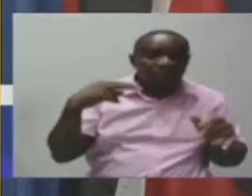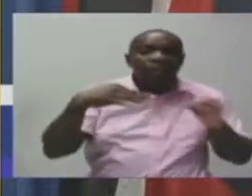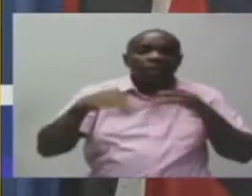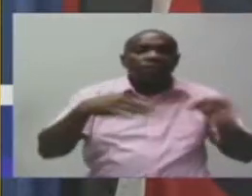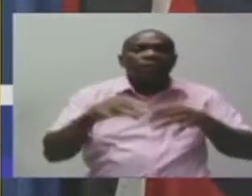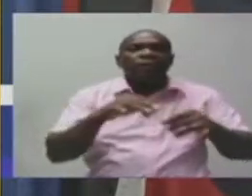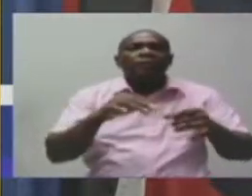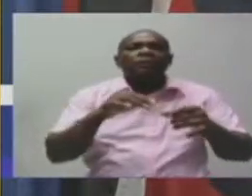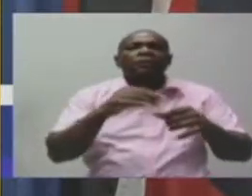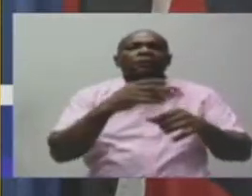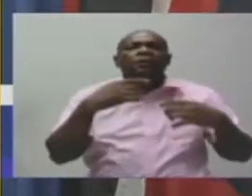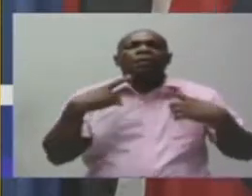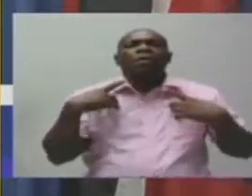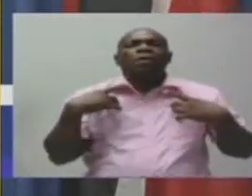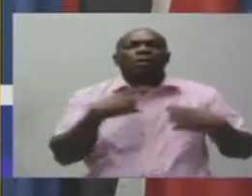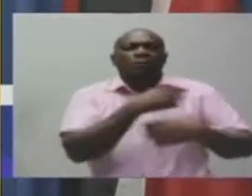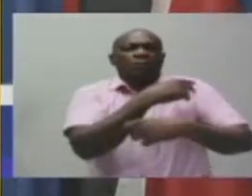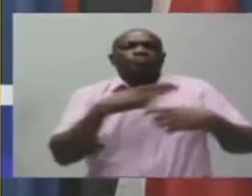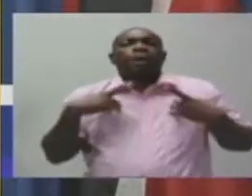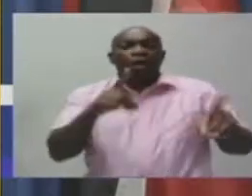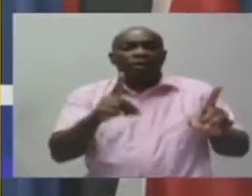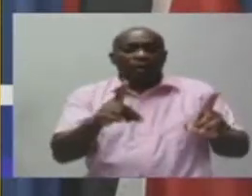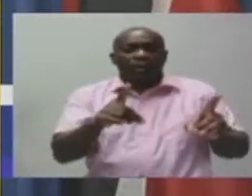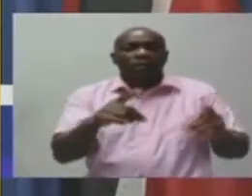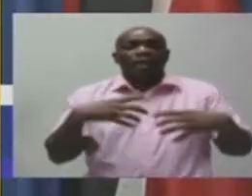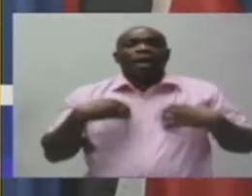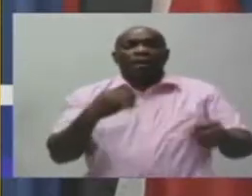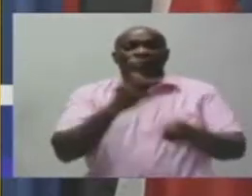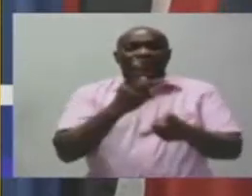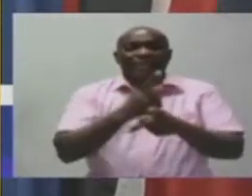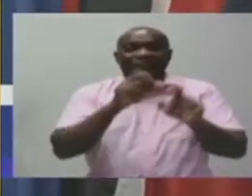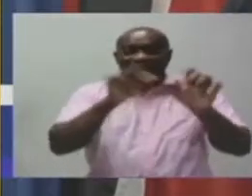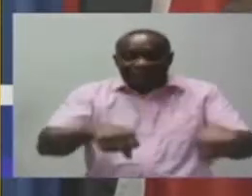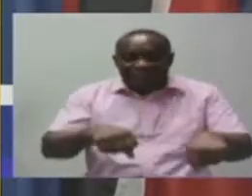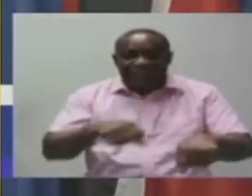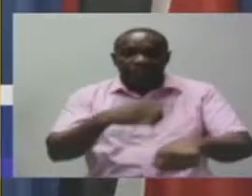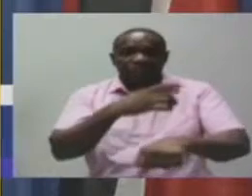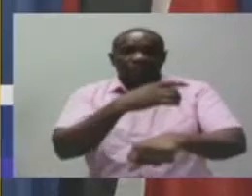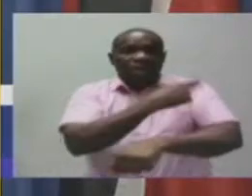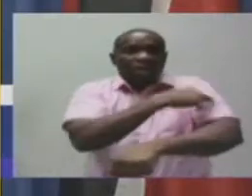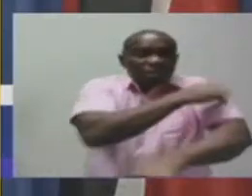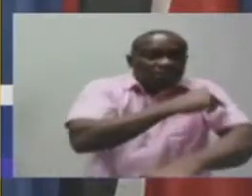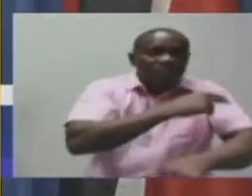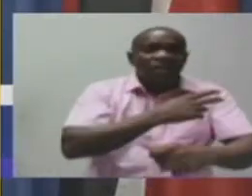go and buy 2 more in the market like a basket of apples. We don't buy doctors in